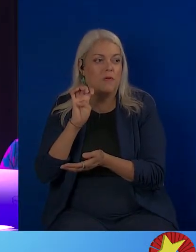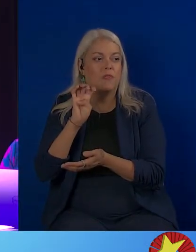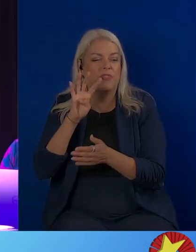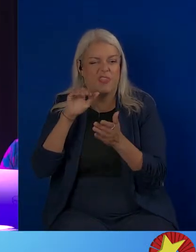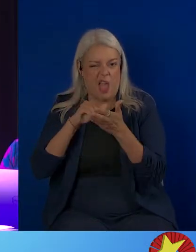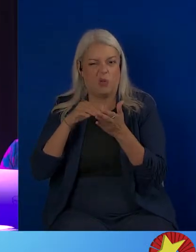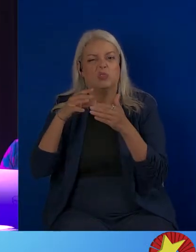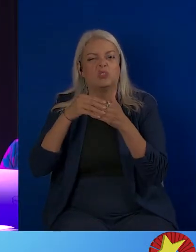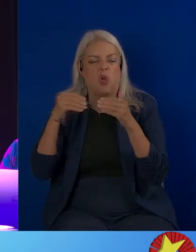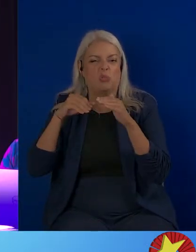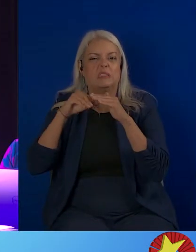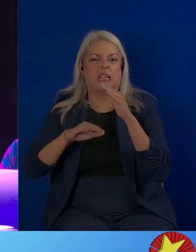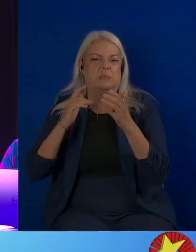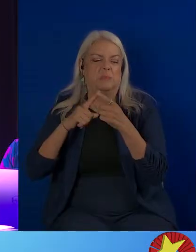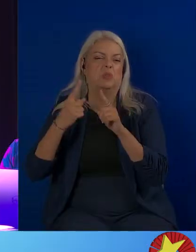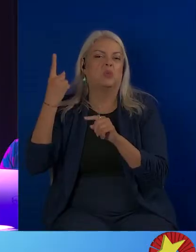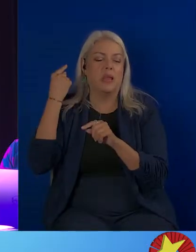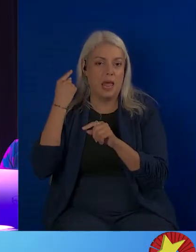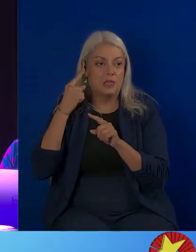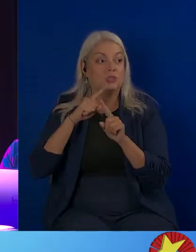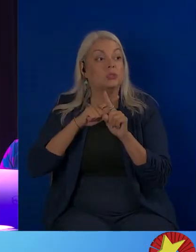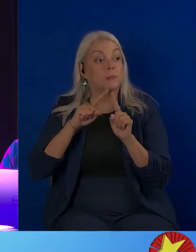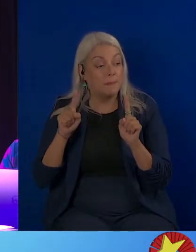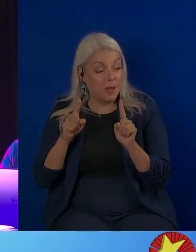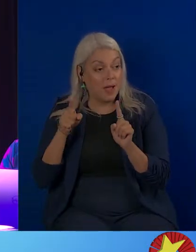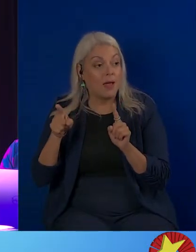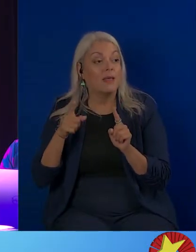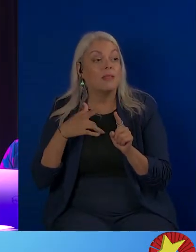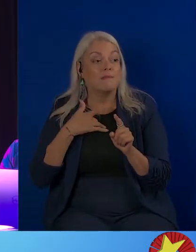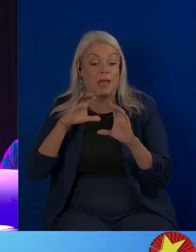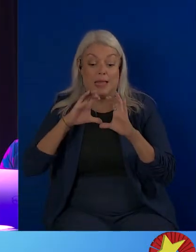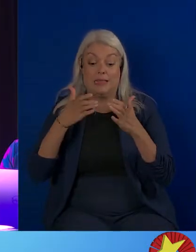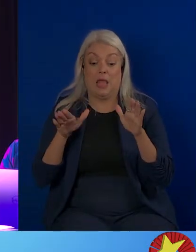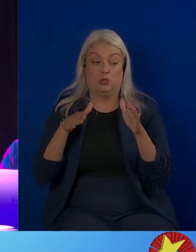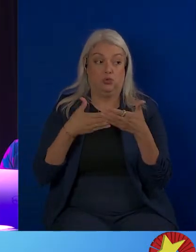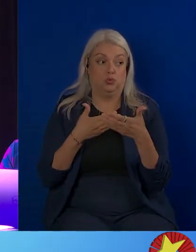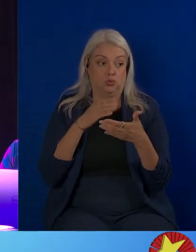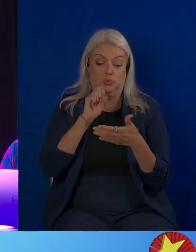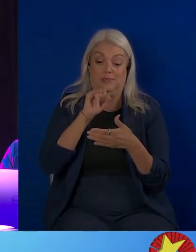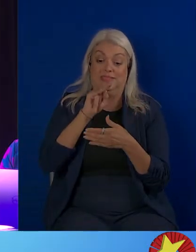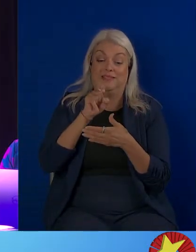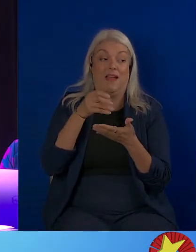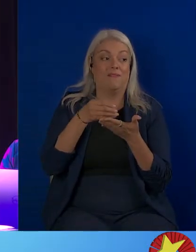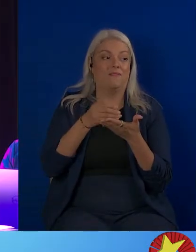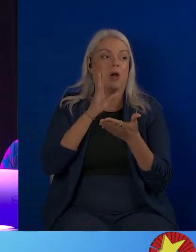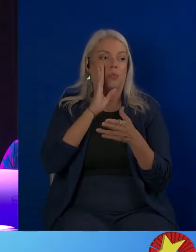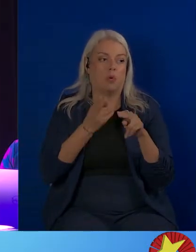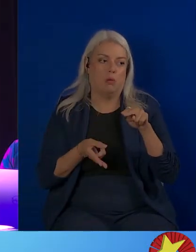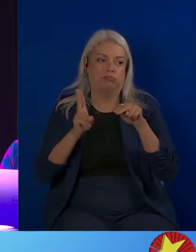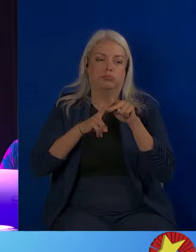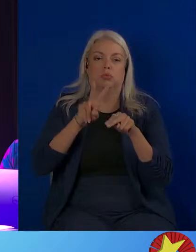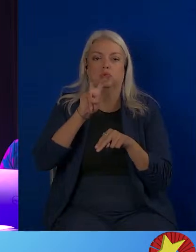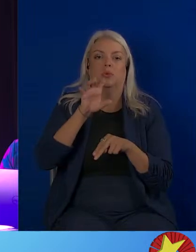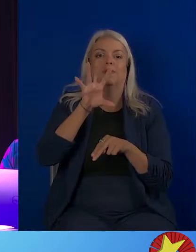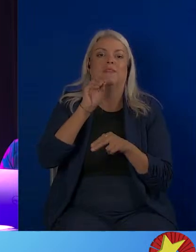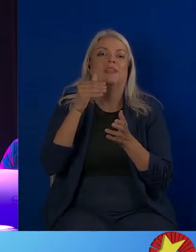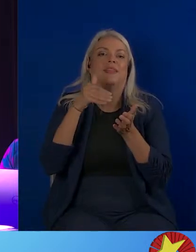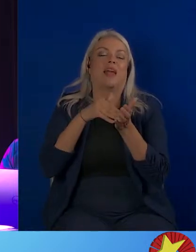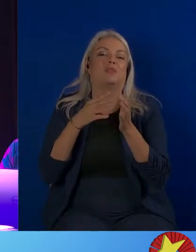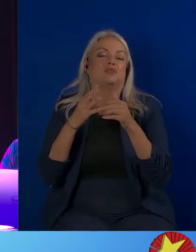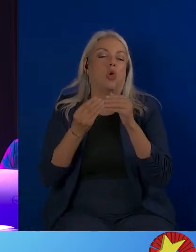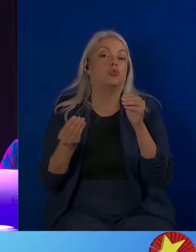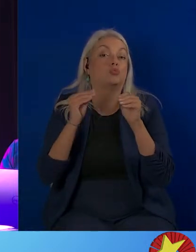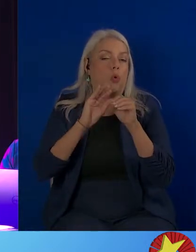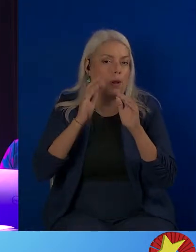site fund revenues will go up, which we guesstimate to be about closer to $250,000 this year.